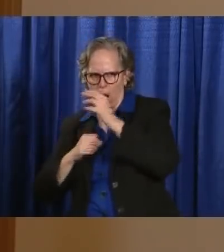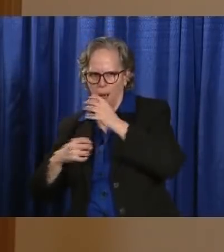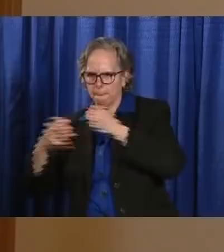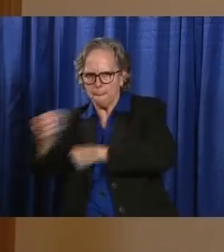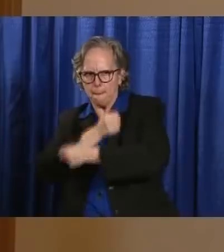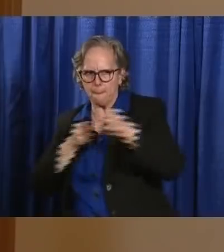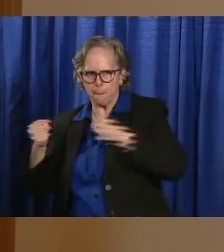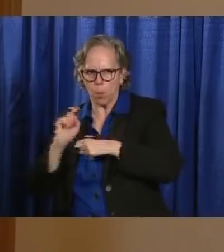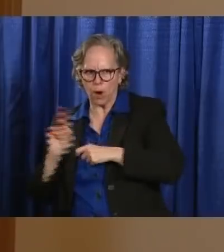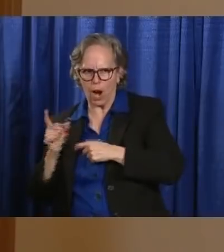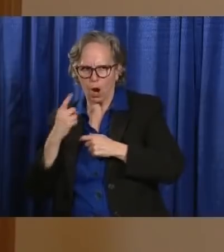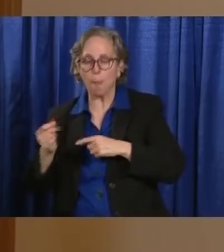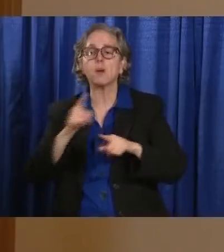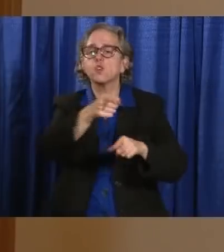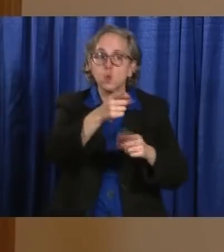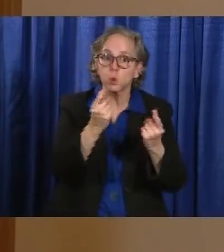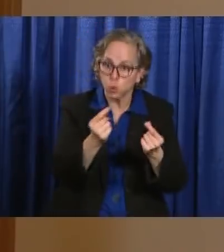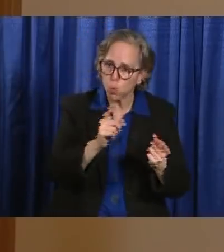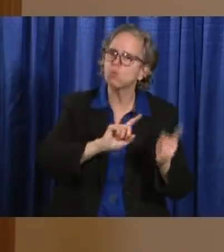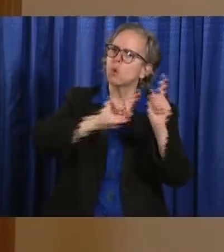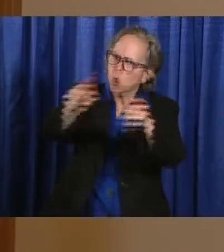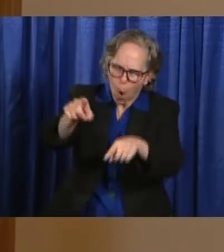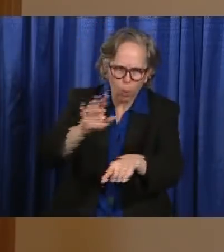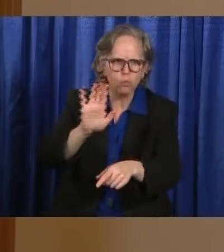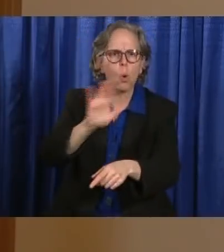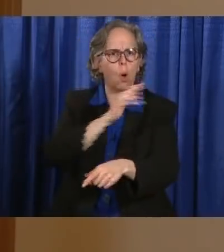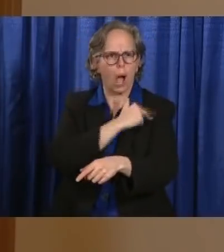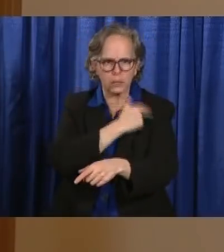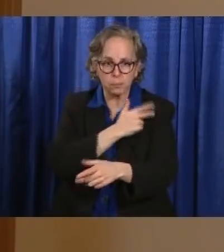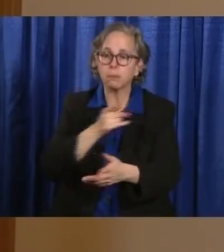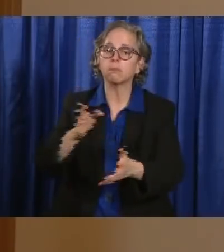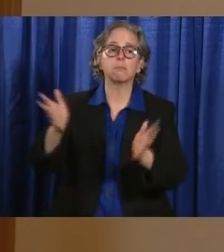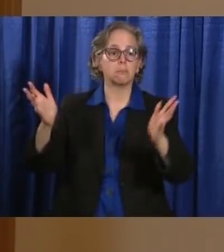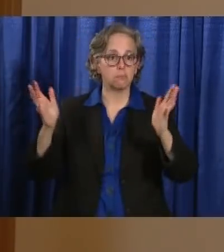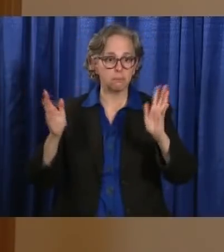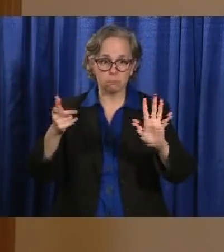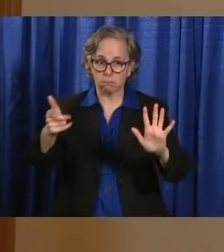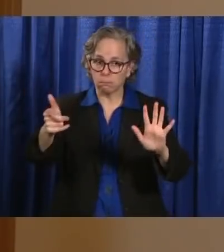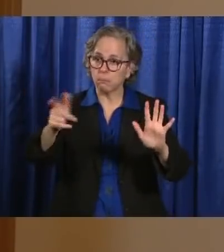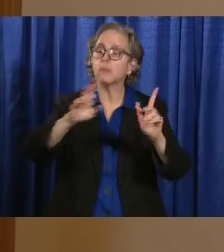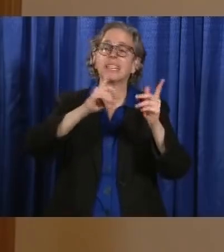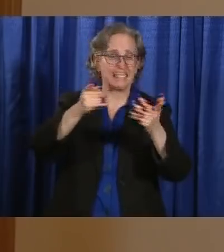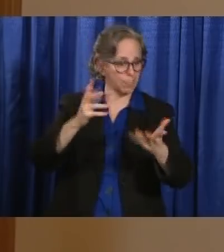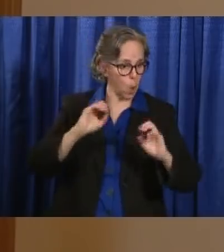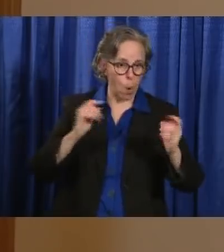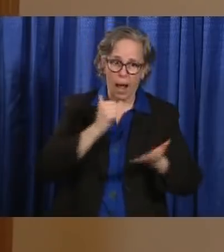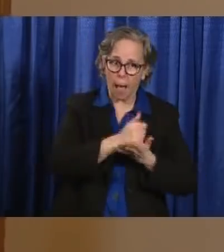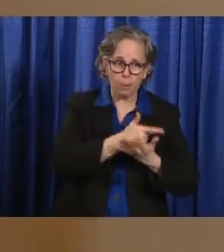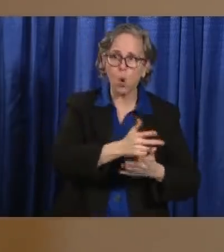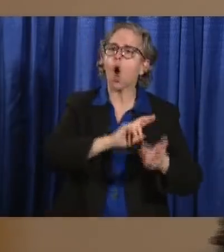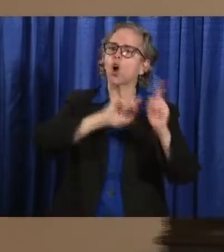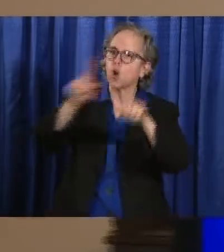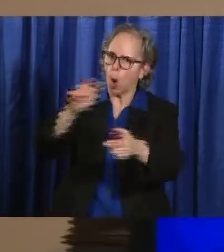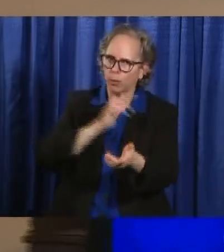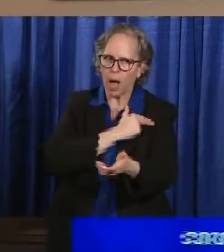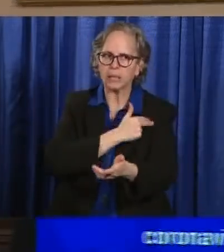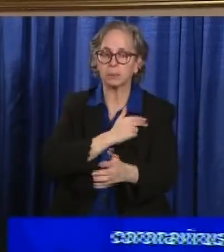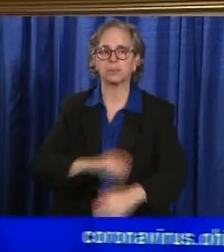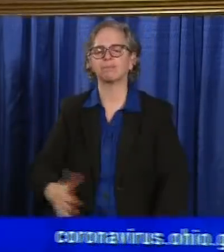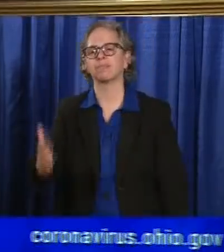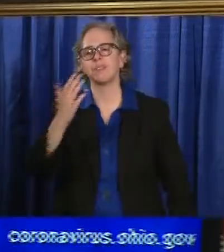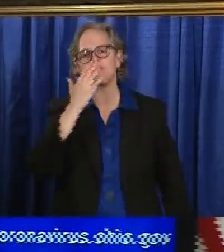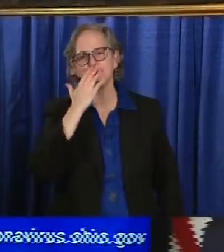routes. And if you don't have help, then go straight to your hospital, your emergency room for help. Thank you. I just have a